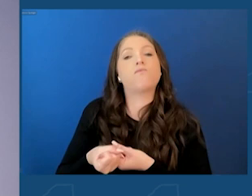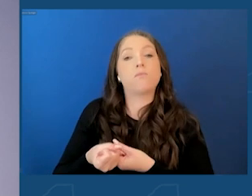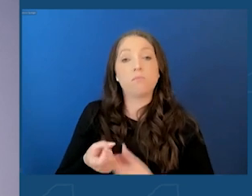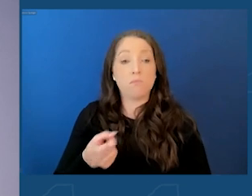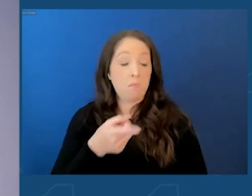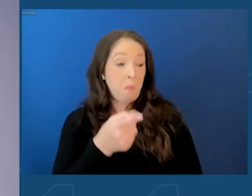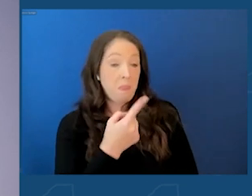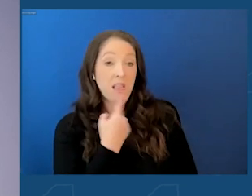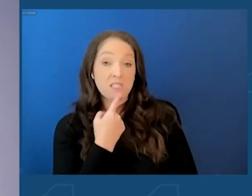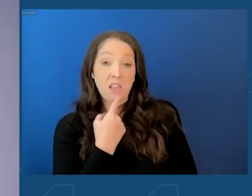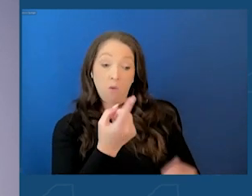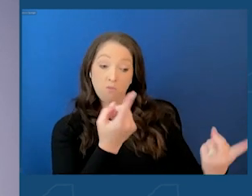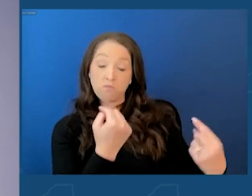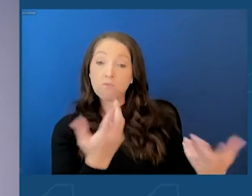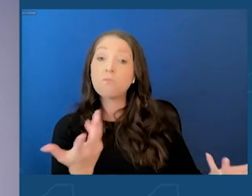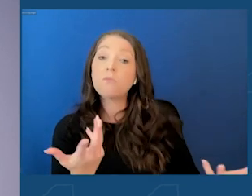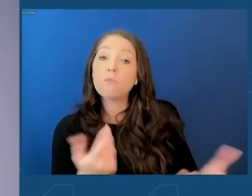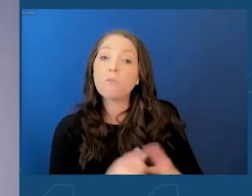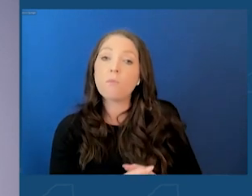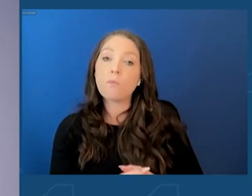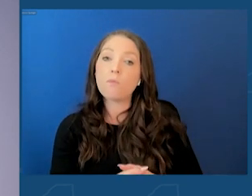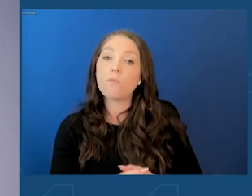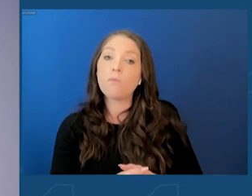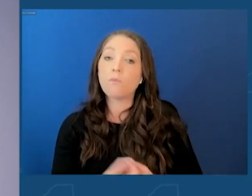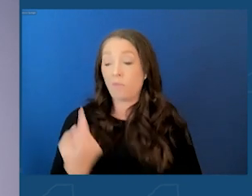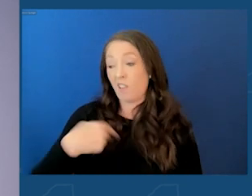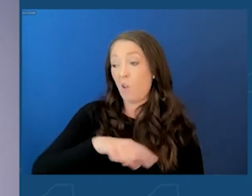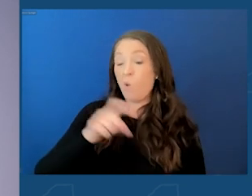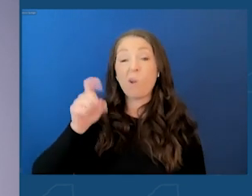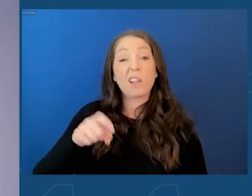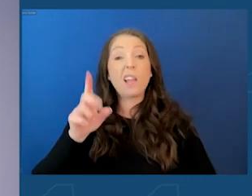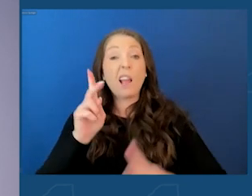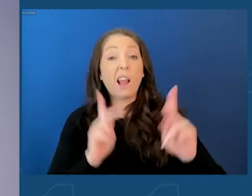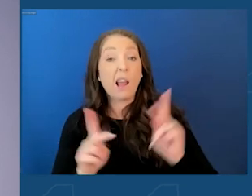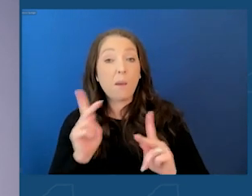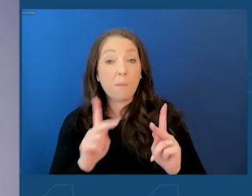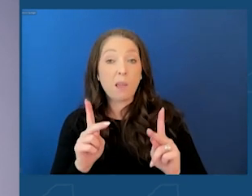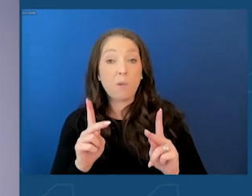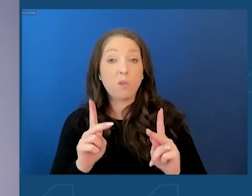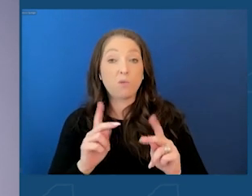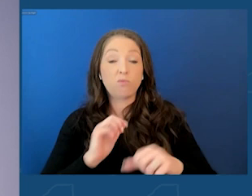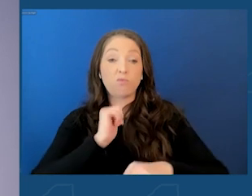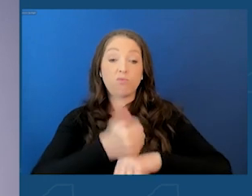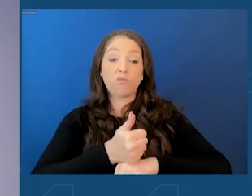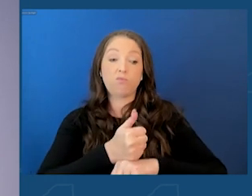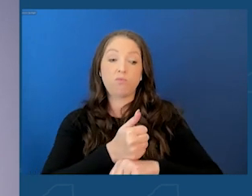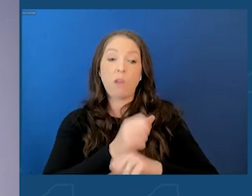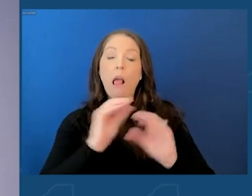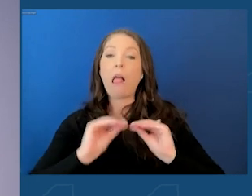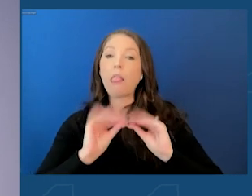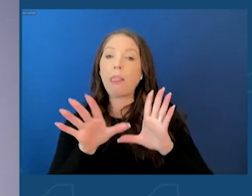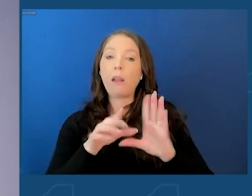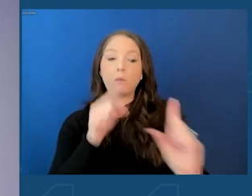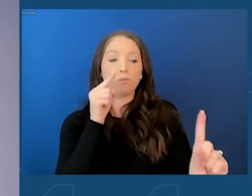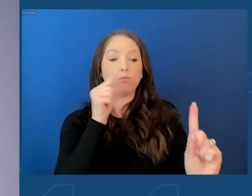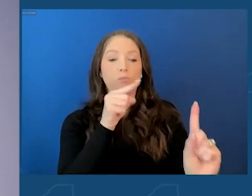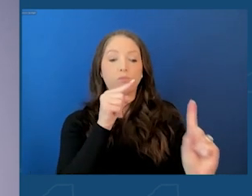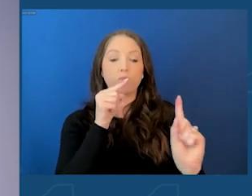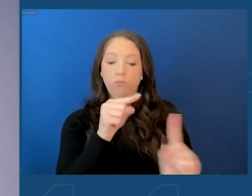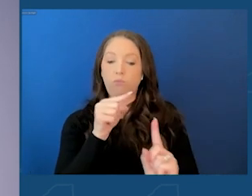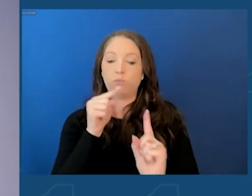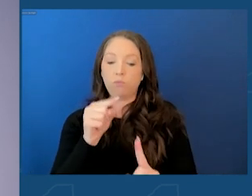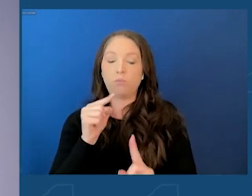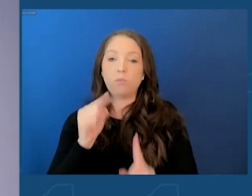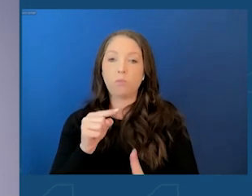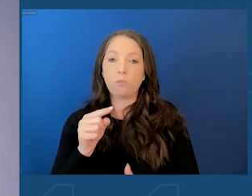us was, we need folks to set very clear targets so that we can size up the market and know that this